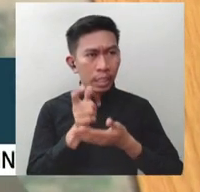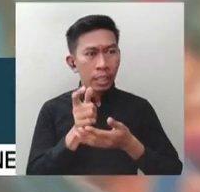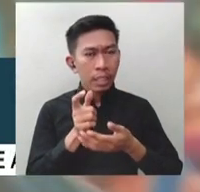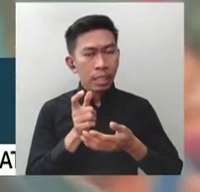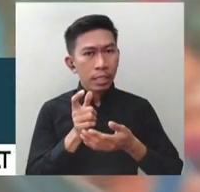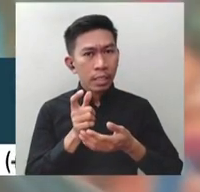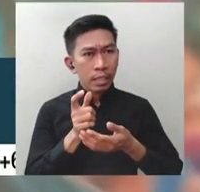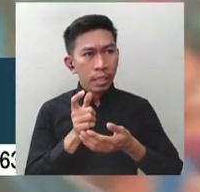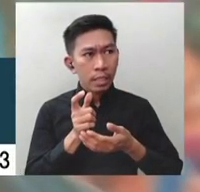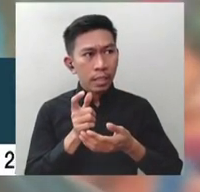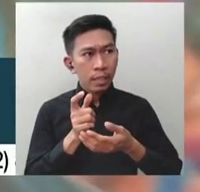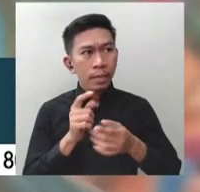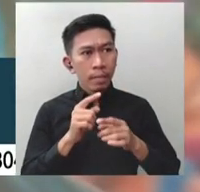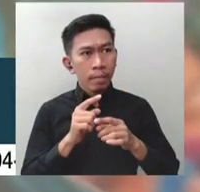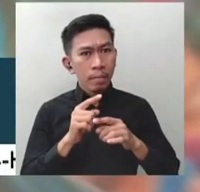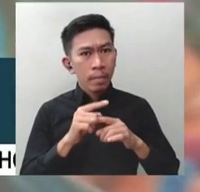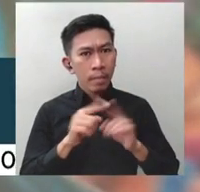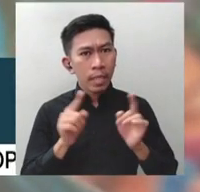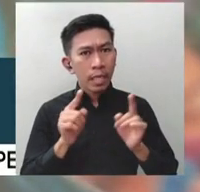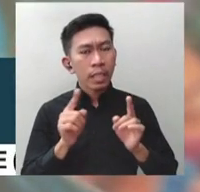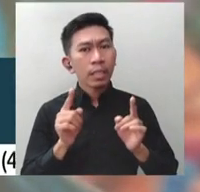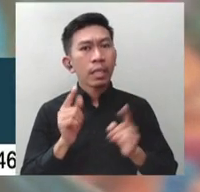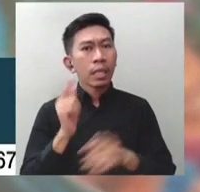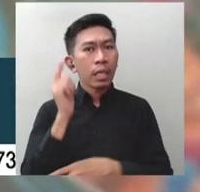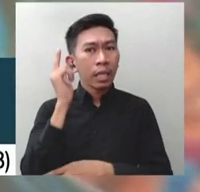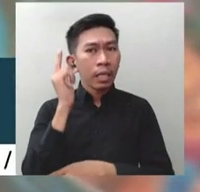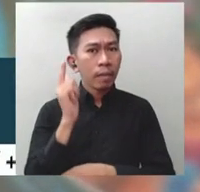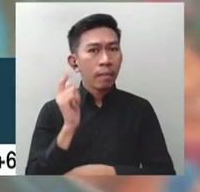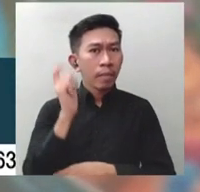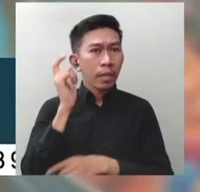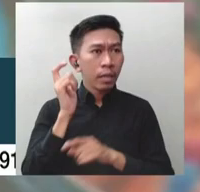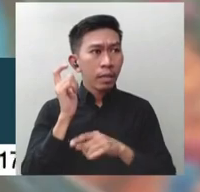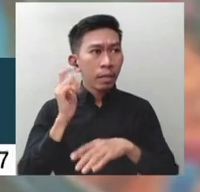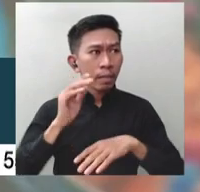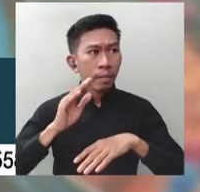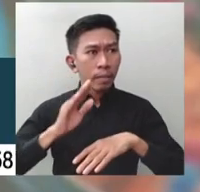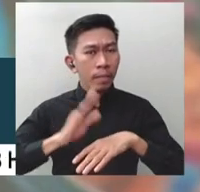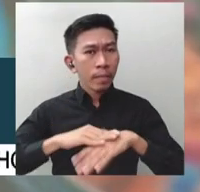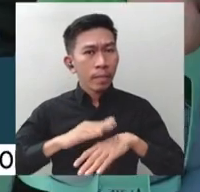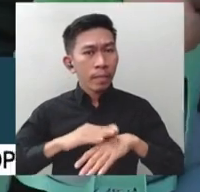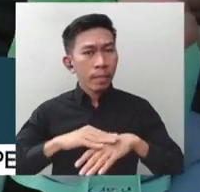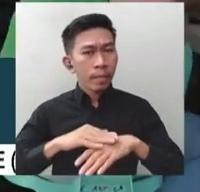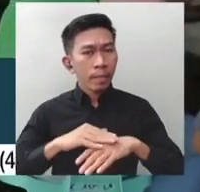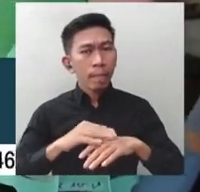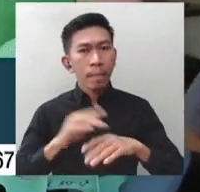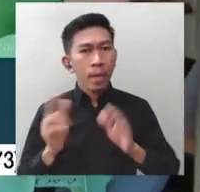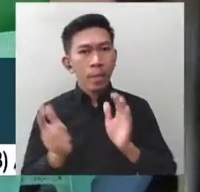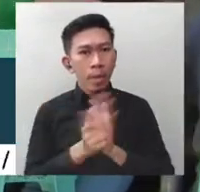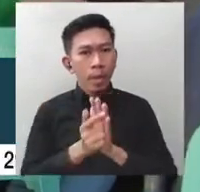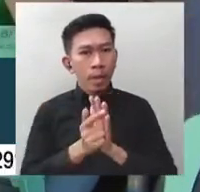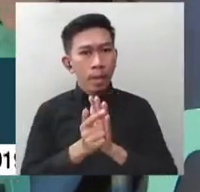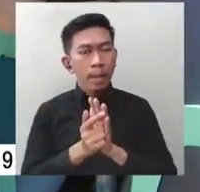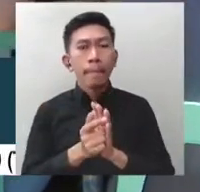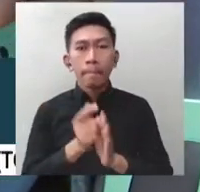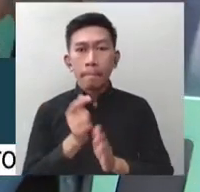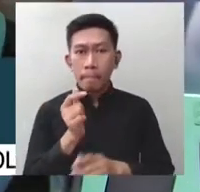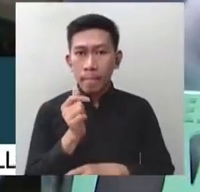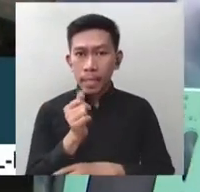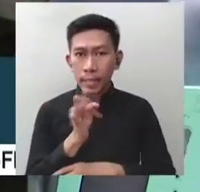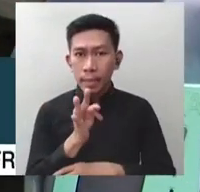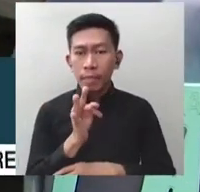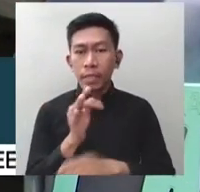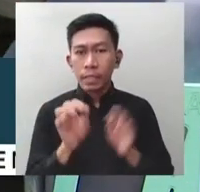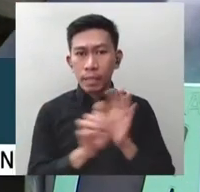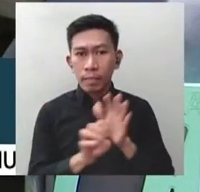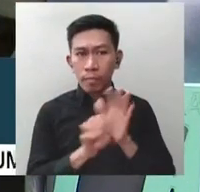use of warning shot is even not allowed in any instances, except of course if the police officer is outnumbered